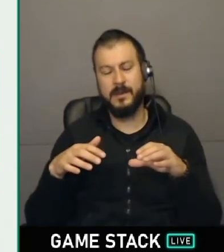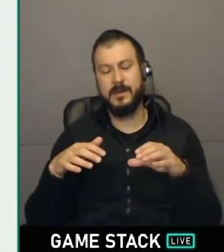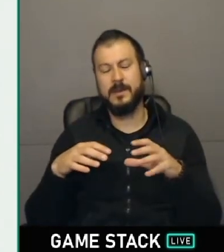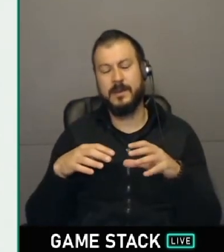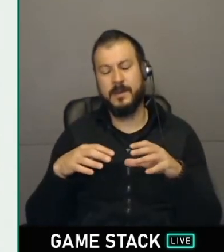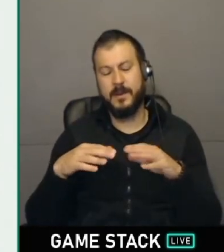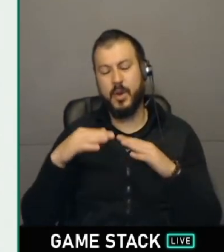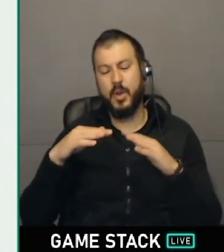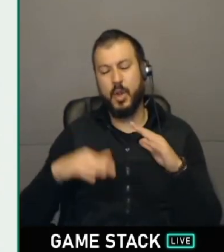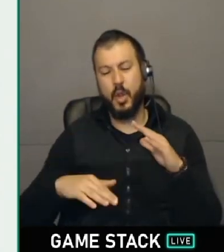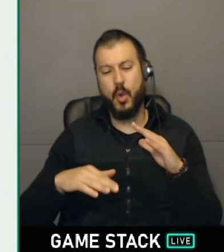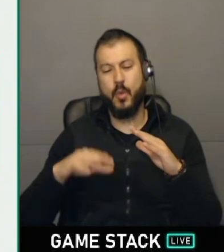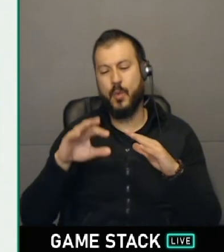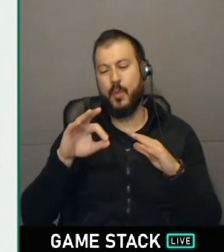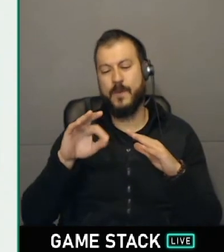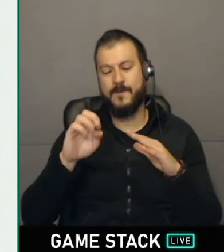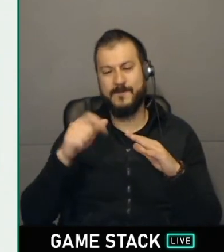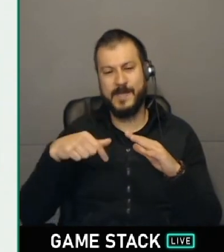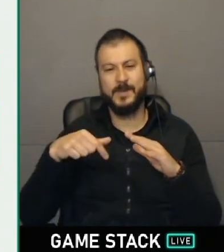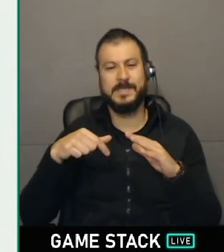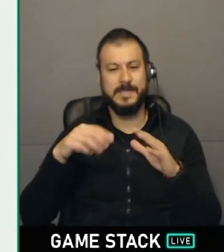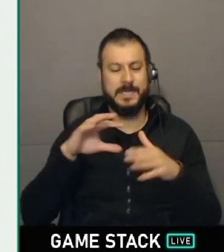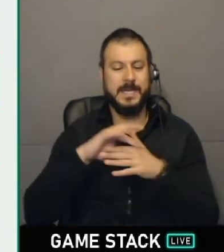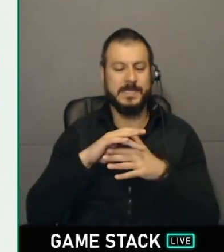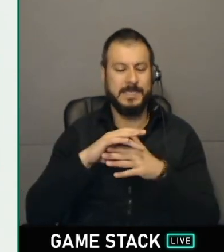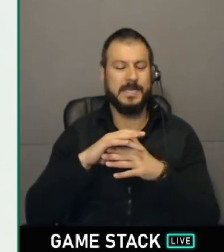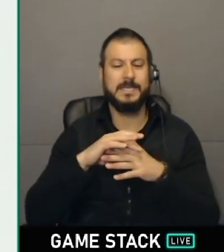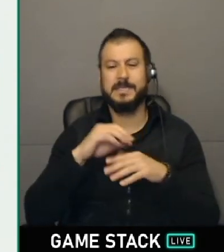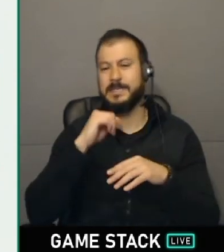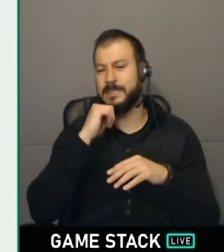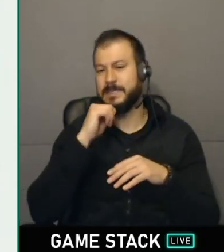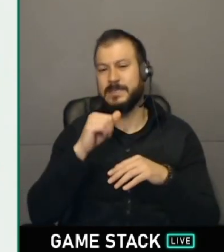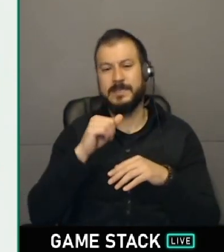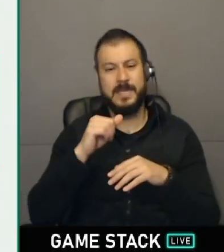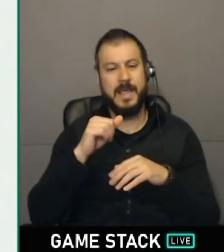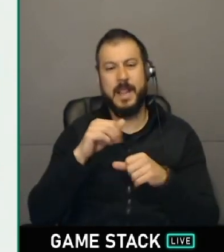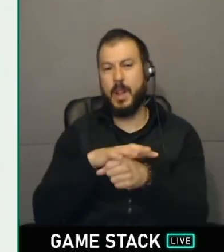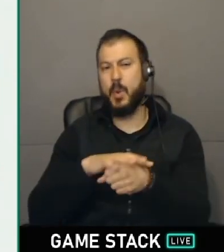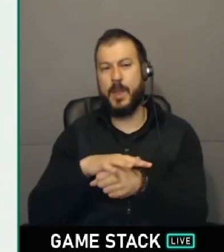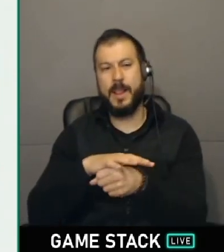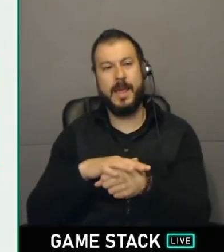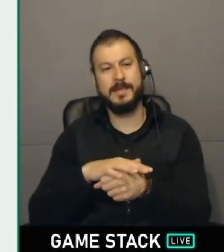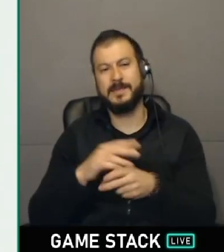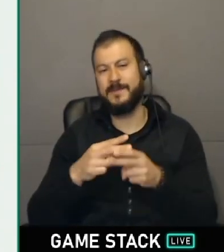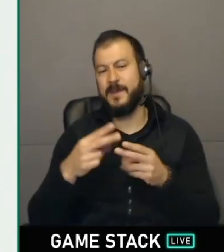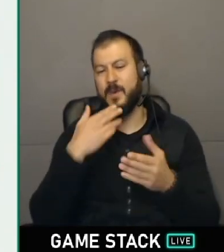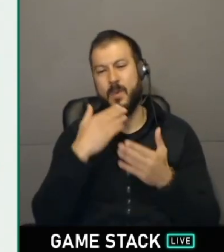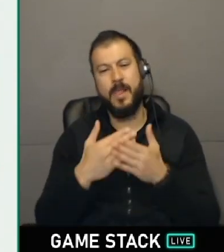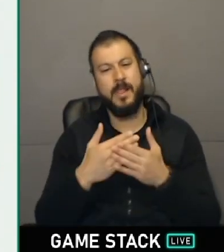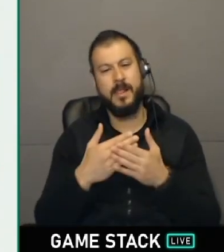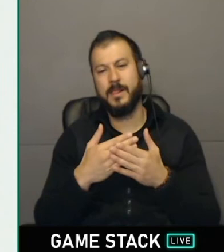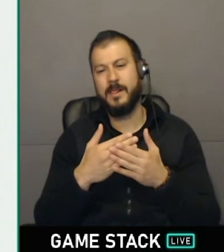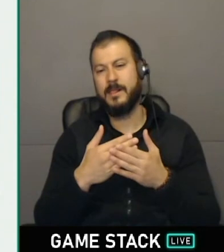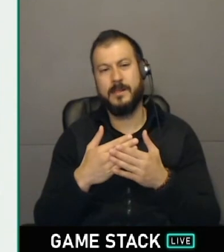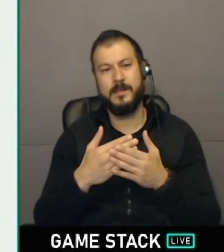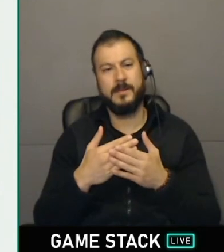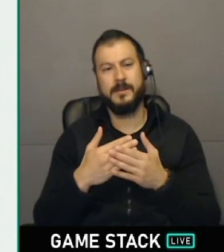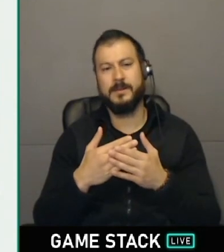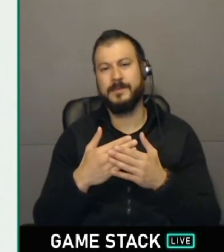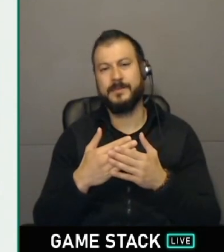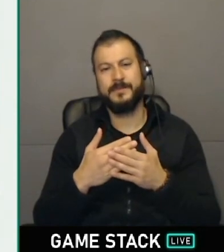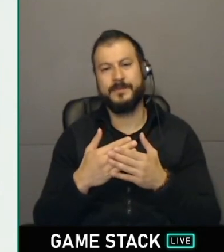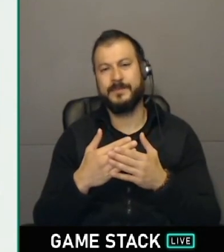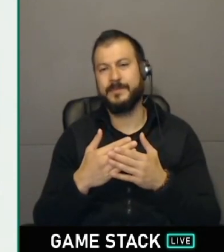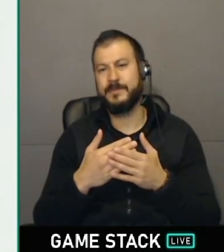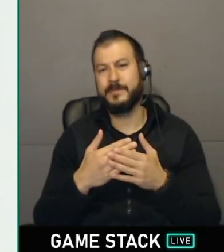frequency content does not localize very well. I mean, it's by its very nature, it's